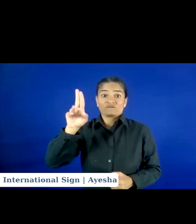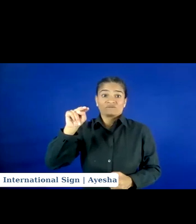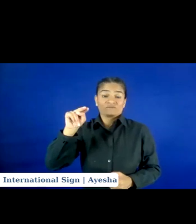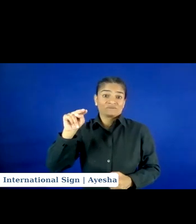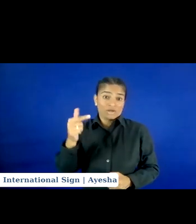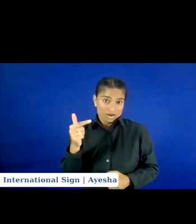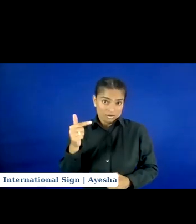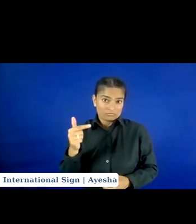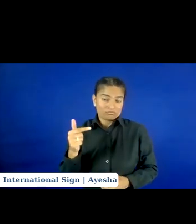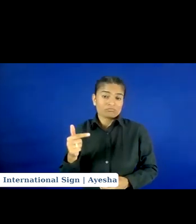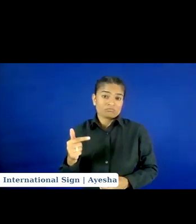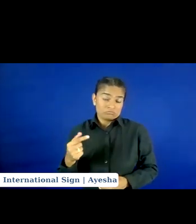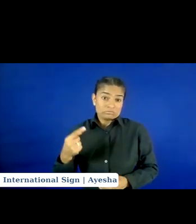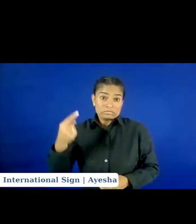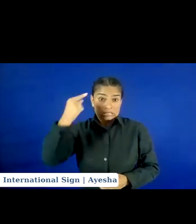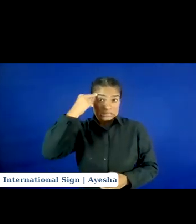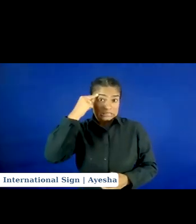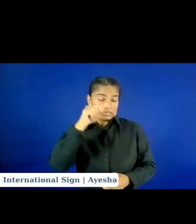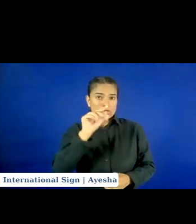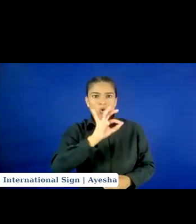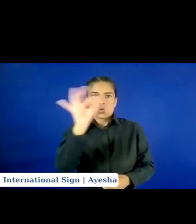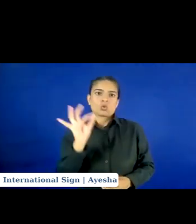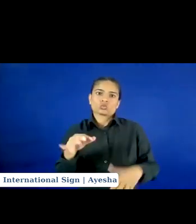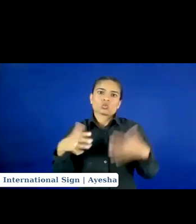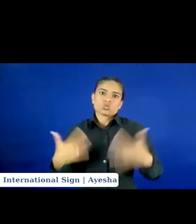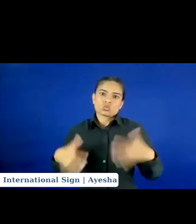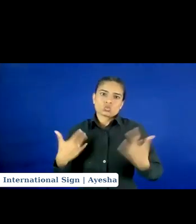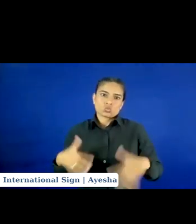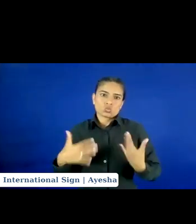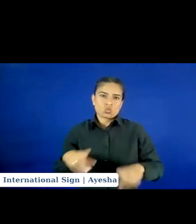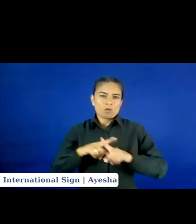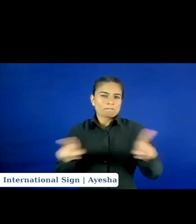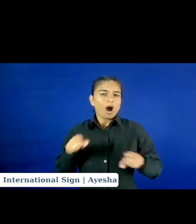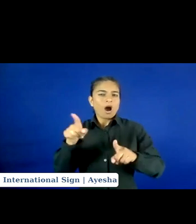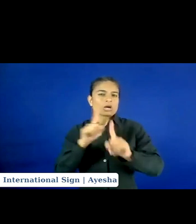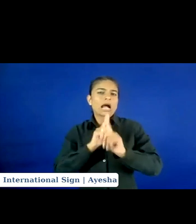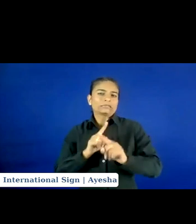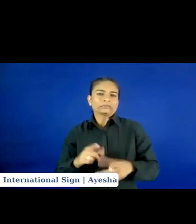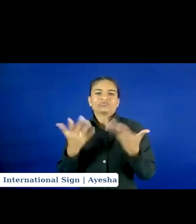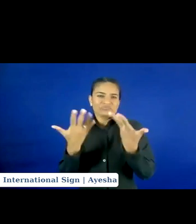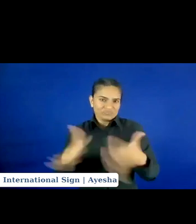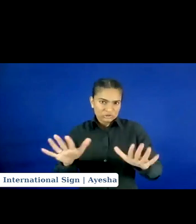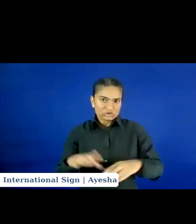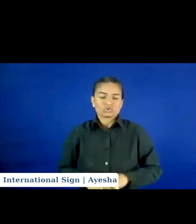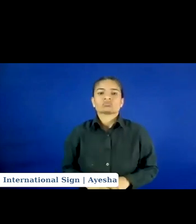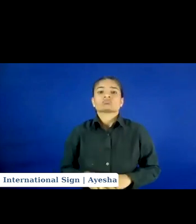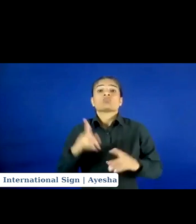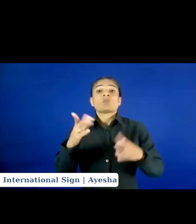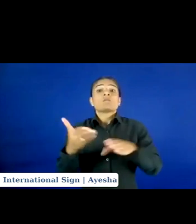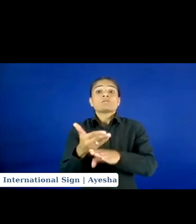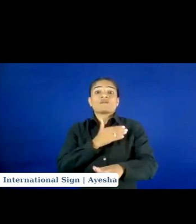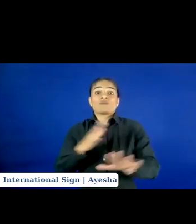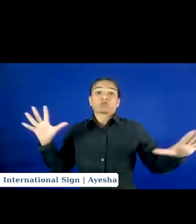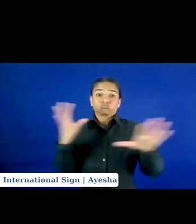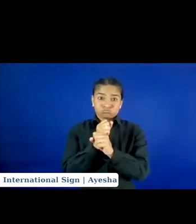important that she addresses it before we go, especially that that presentation was quite compelling.